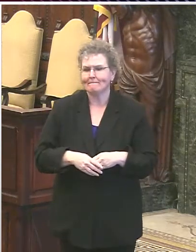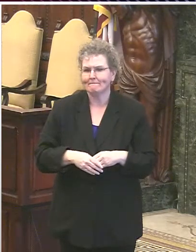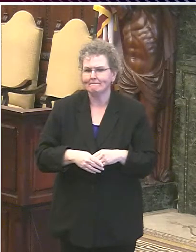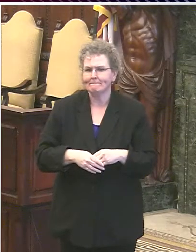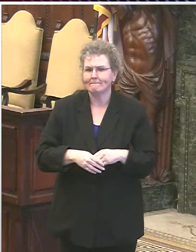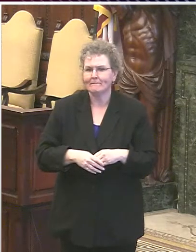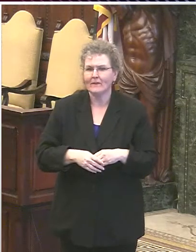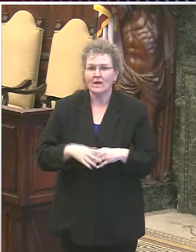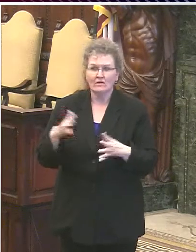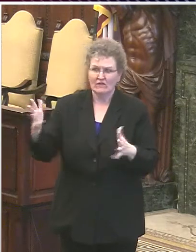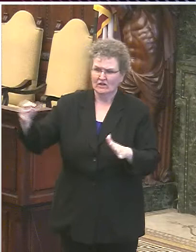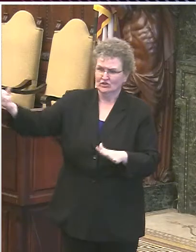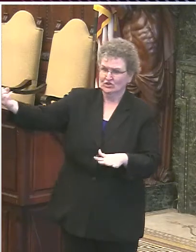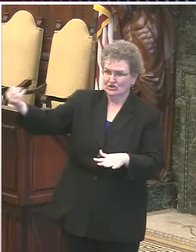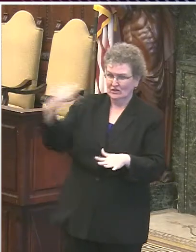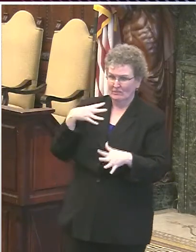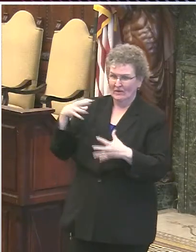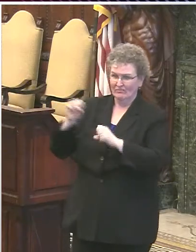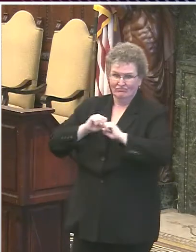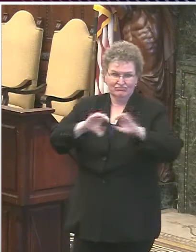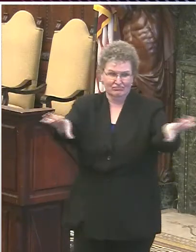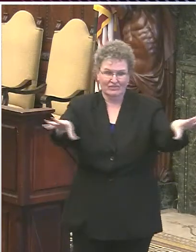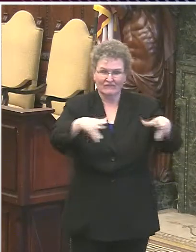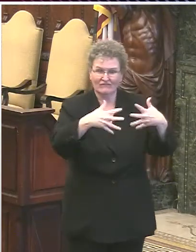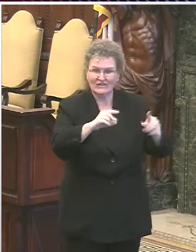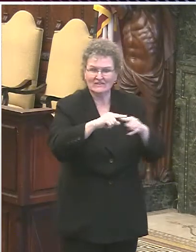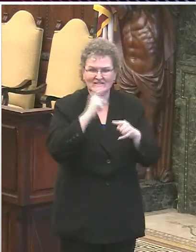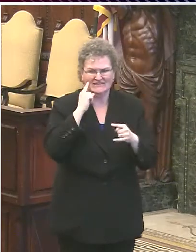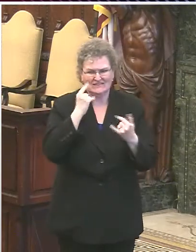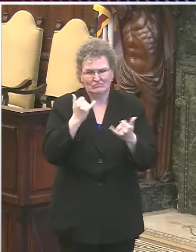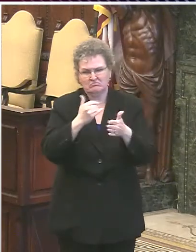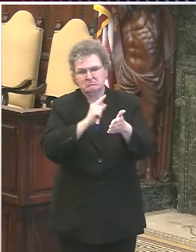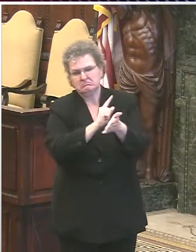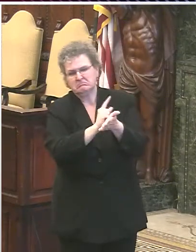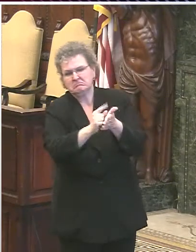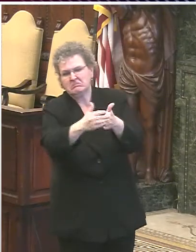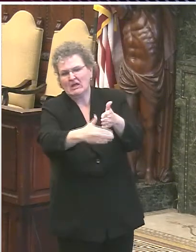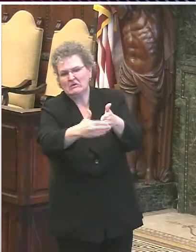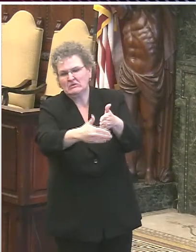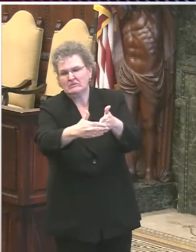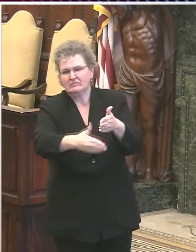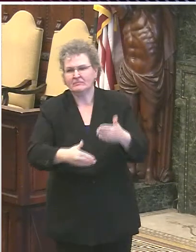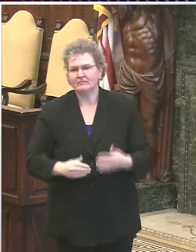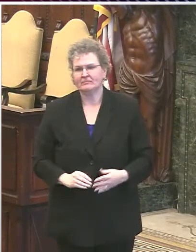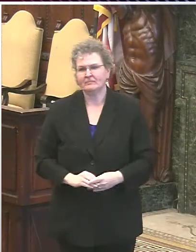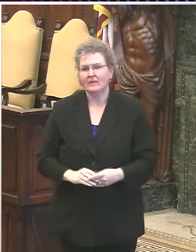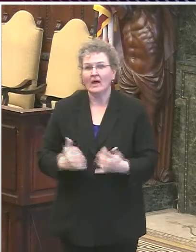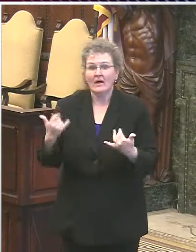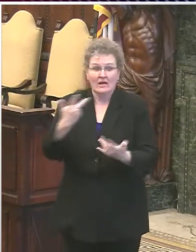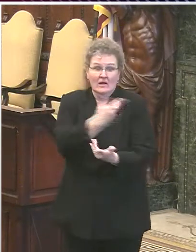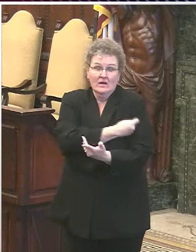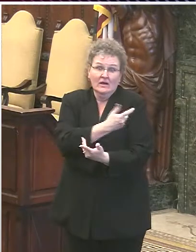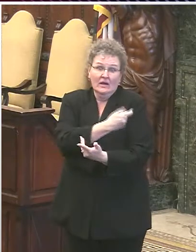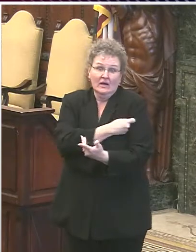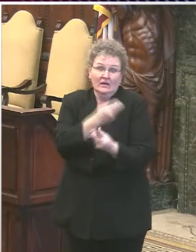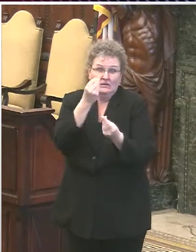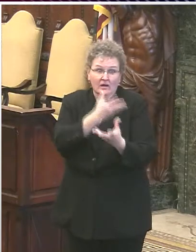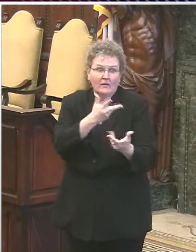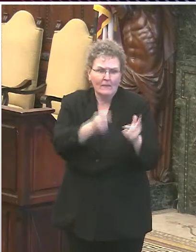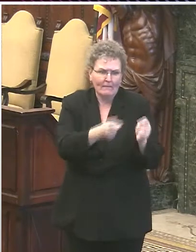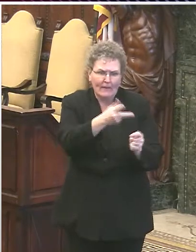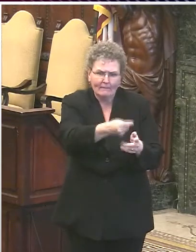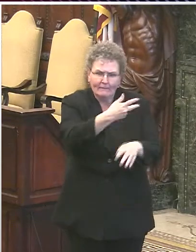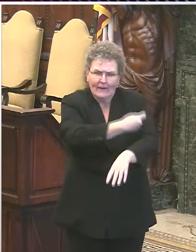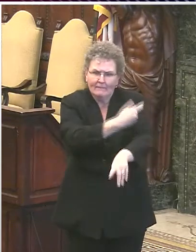shipped to providers later this week. More about that in a minute. And how are we doing as far as administering vaccines in the city? Well, as of